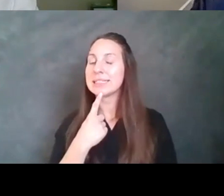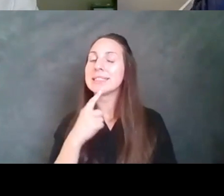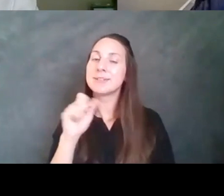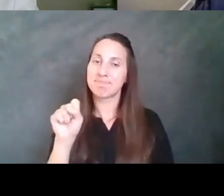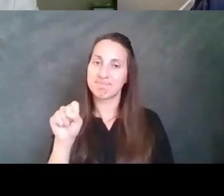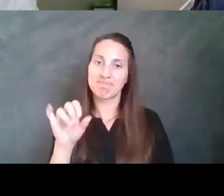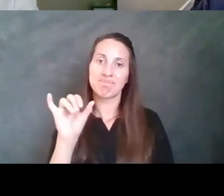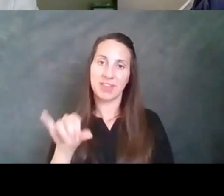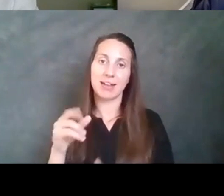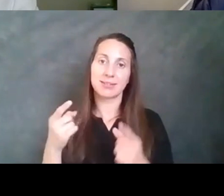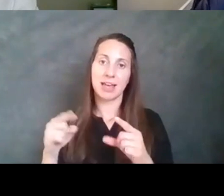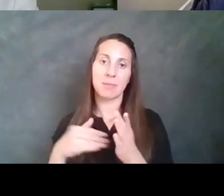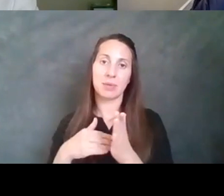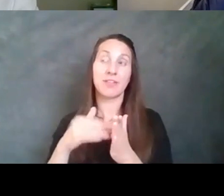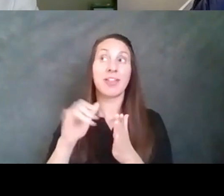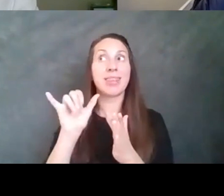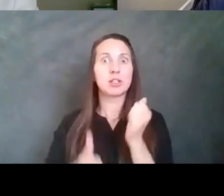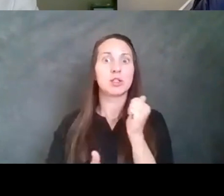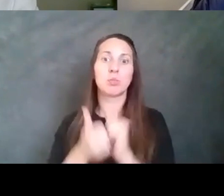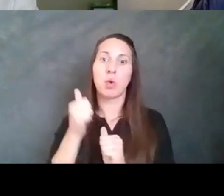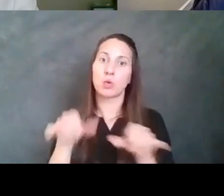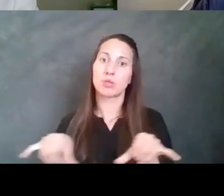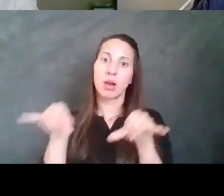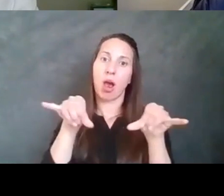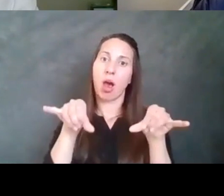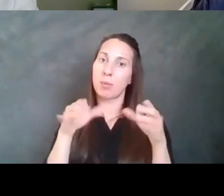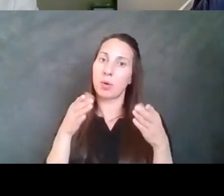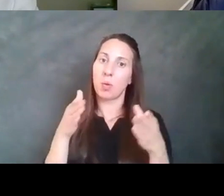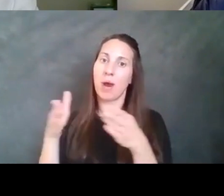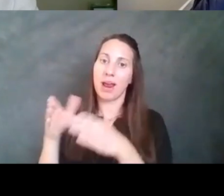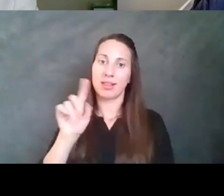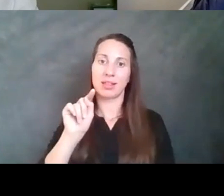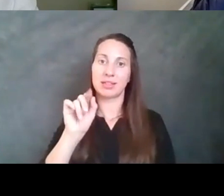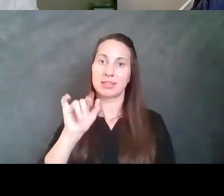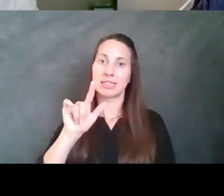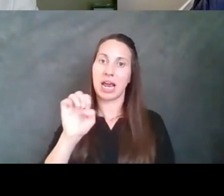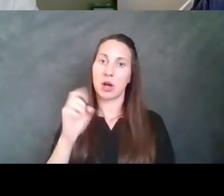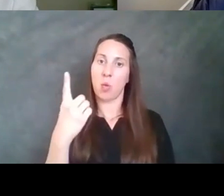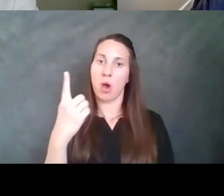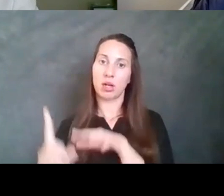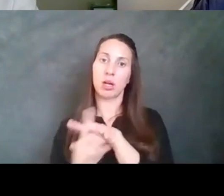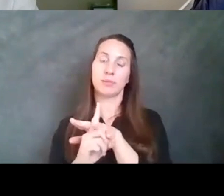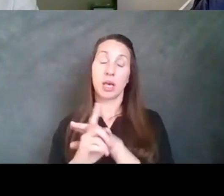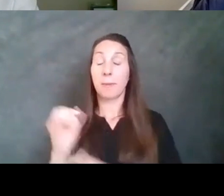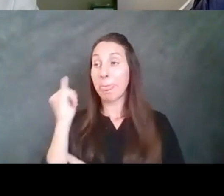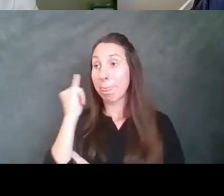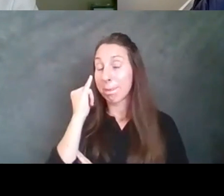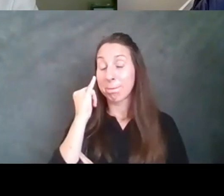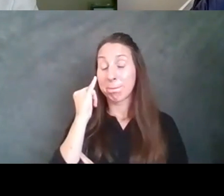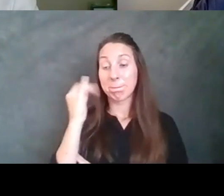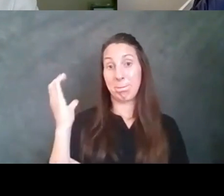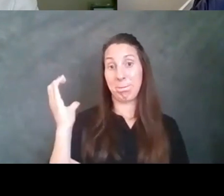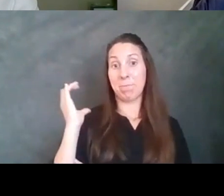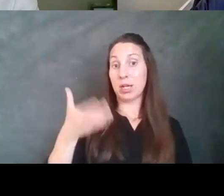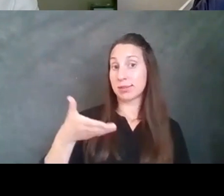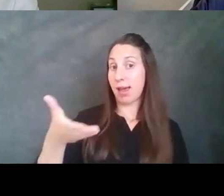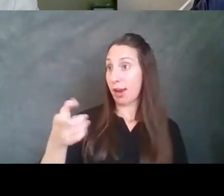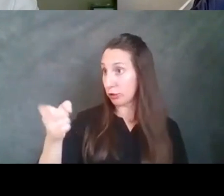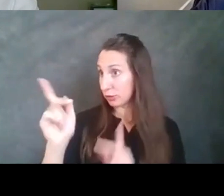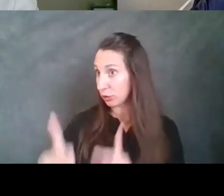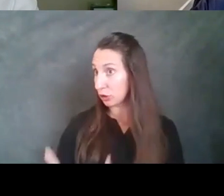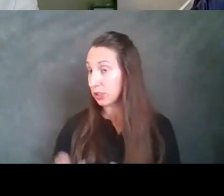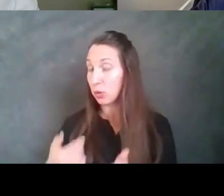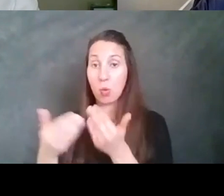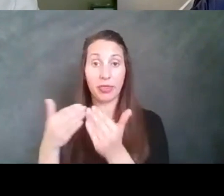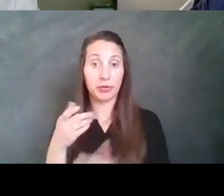that's the most common way in which Title I cases come up, where an employer hires someone, whether